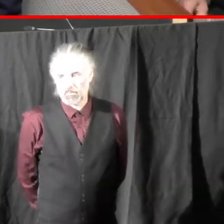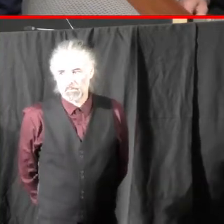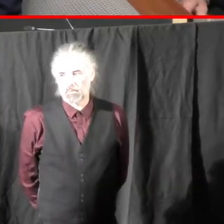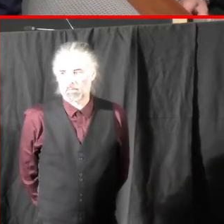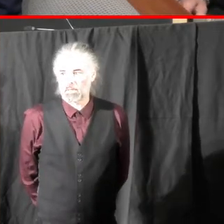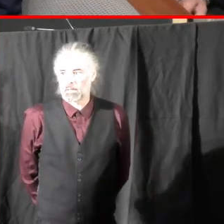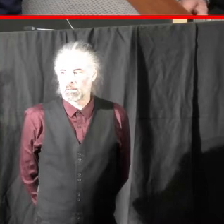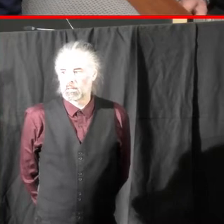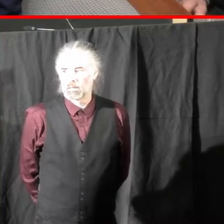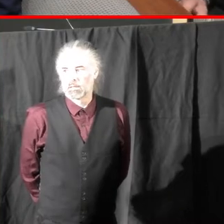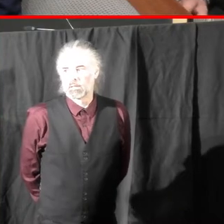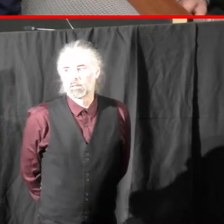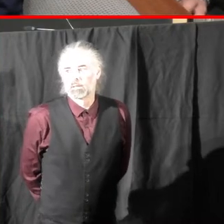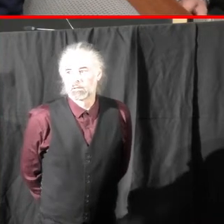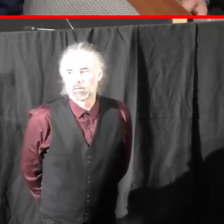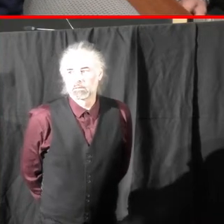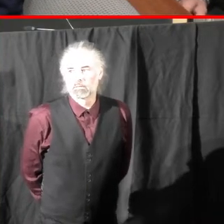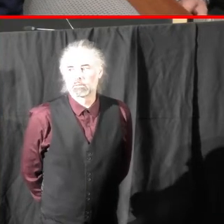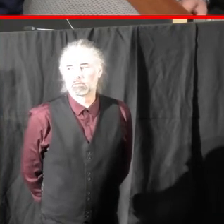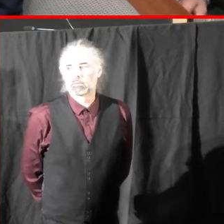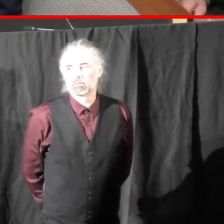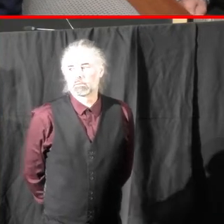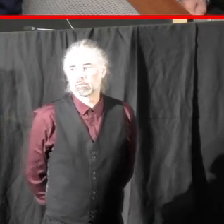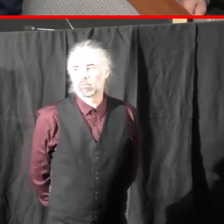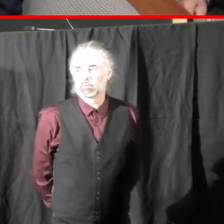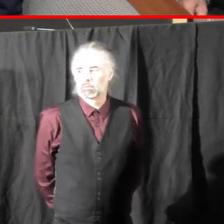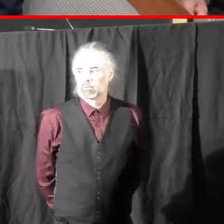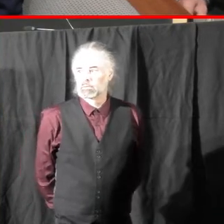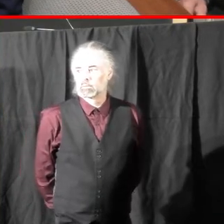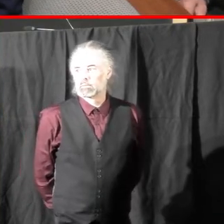Sorry, we're having some technical issues. Thank you. Okay.